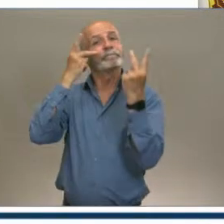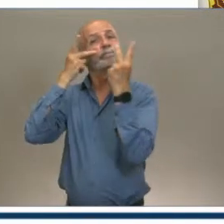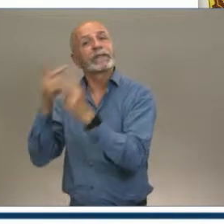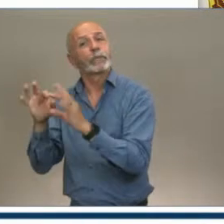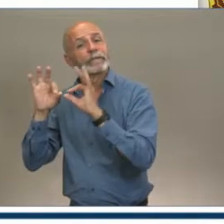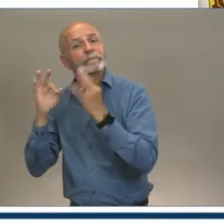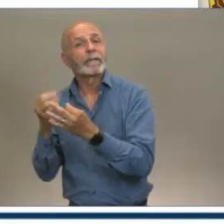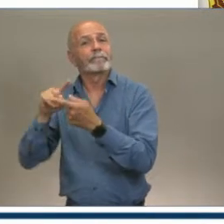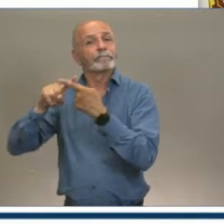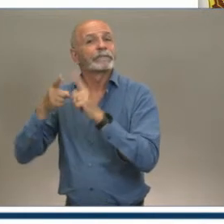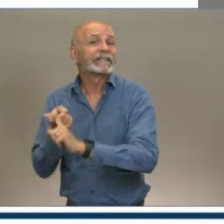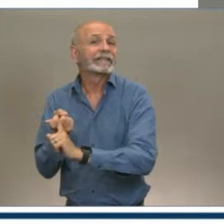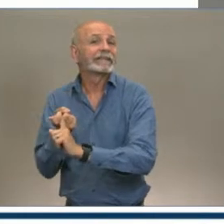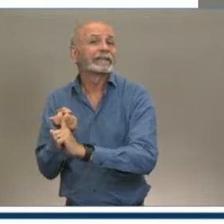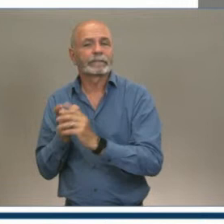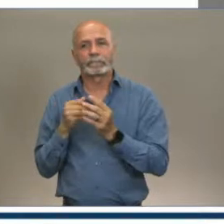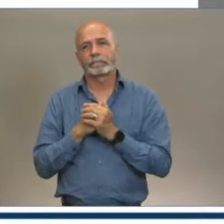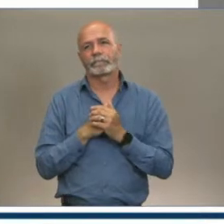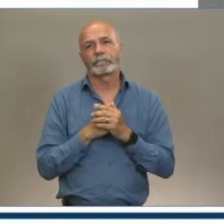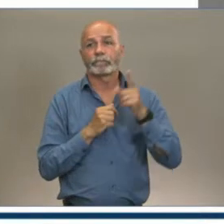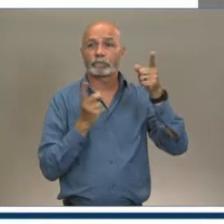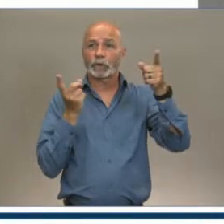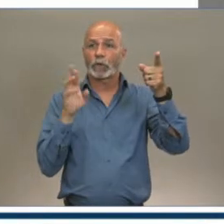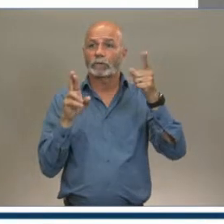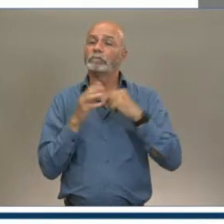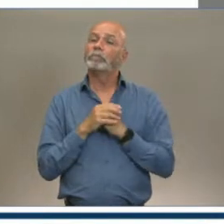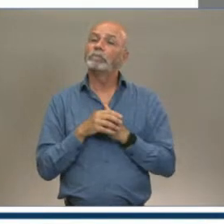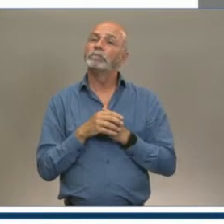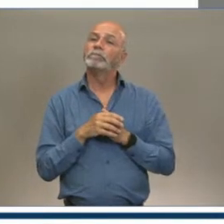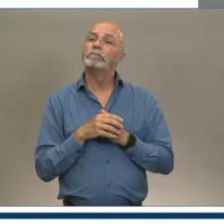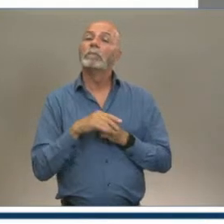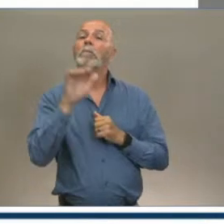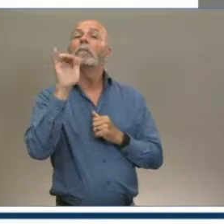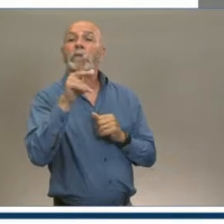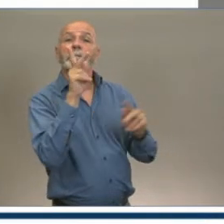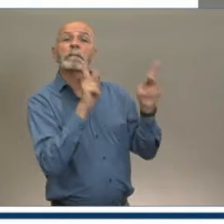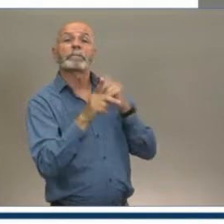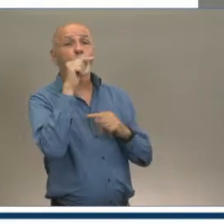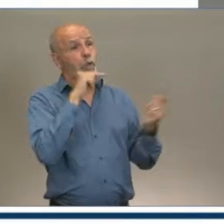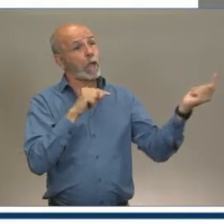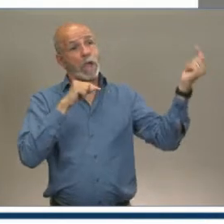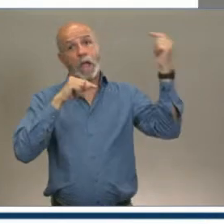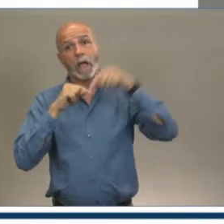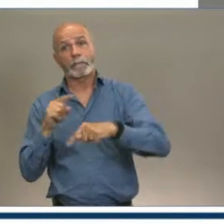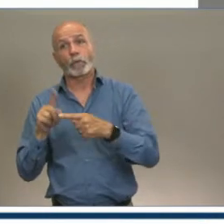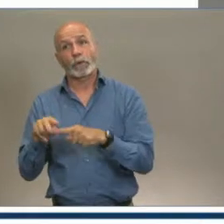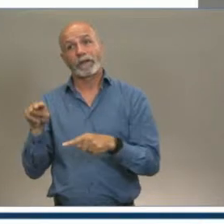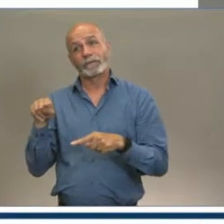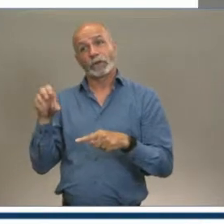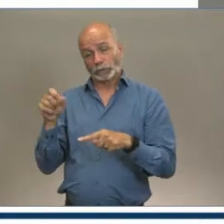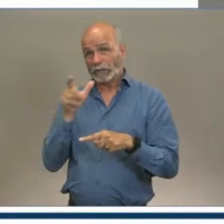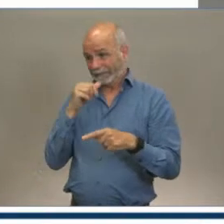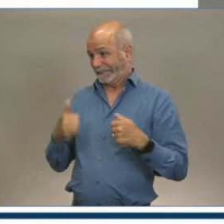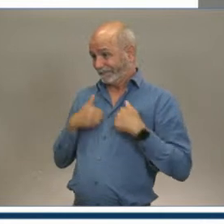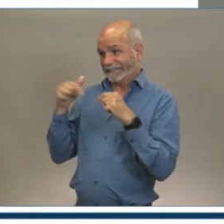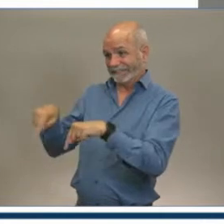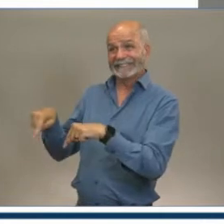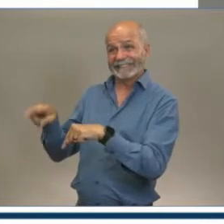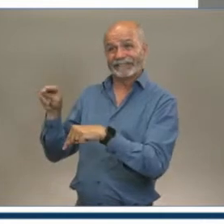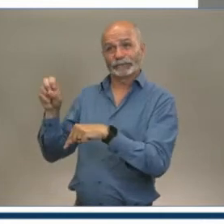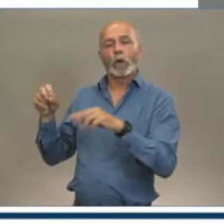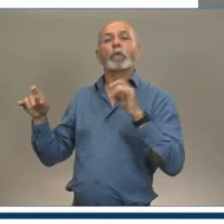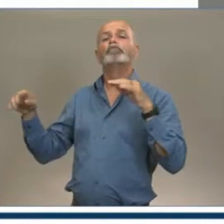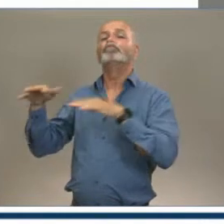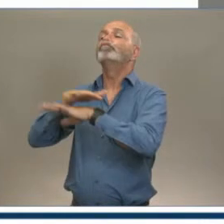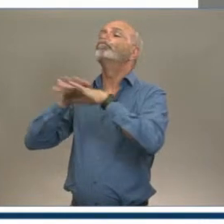certainly recommend, whether it's people traveling within Nova Scotia or people from Atlantic Canada traveling here, or Nova Scotians who have been